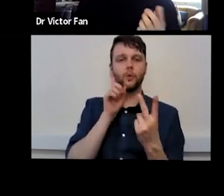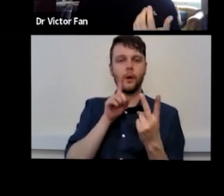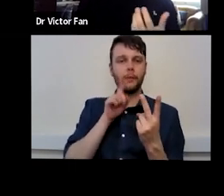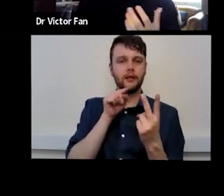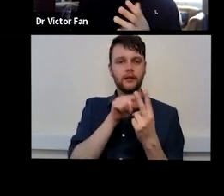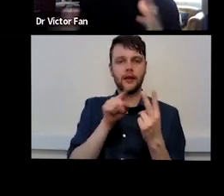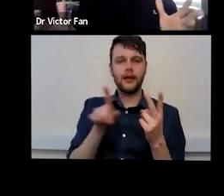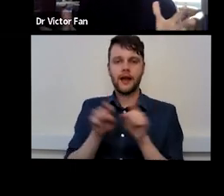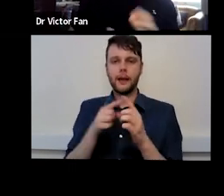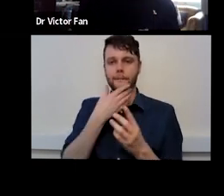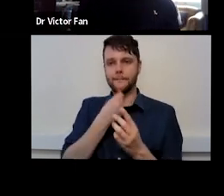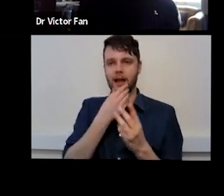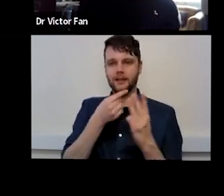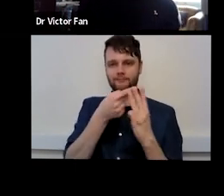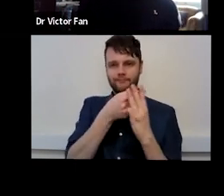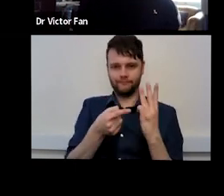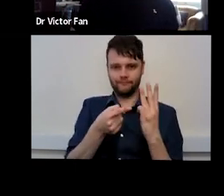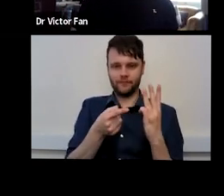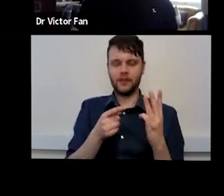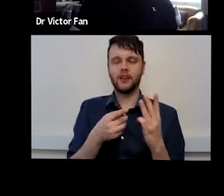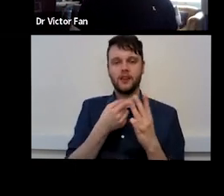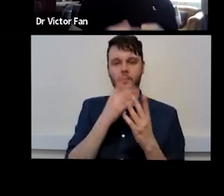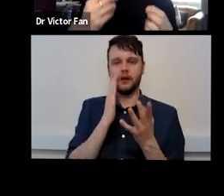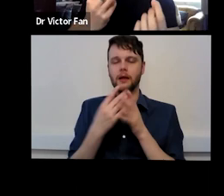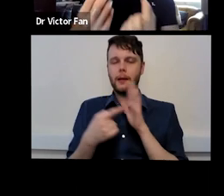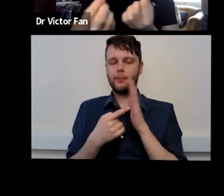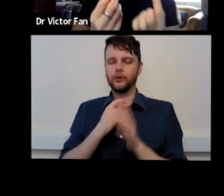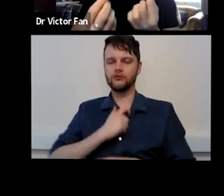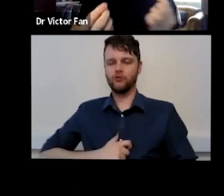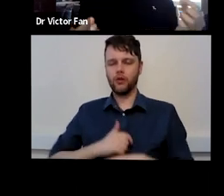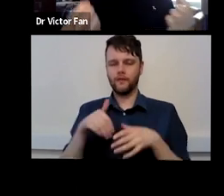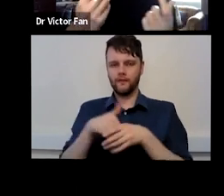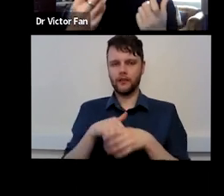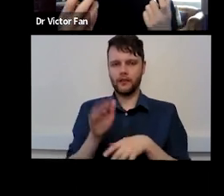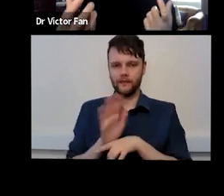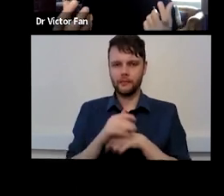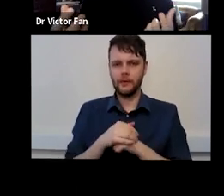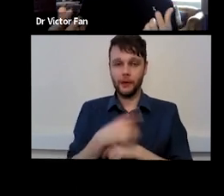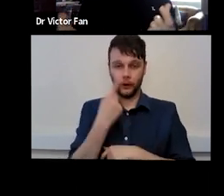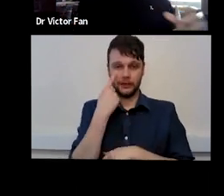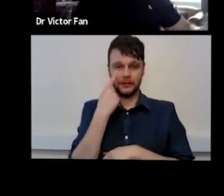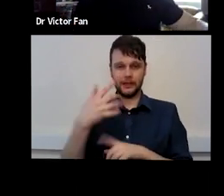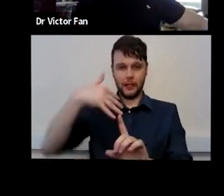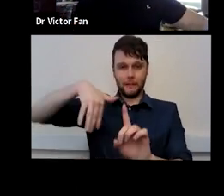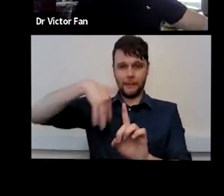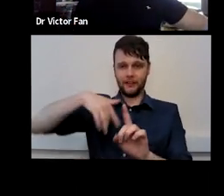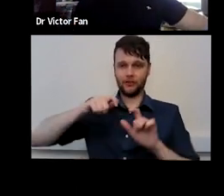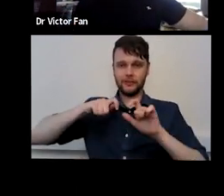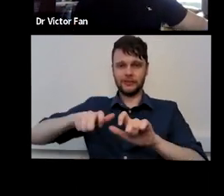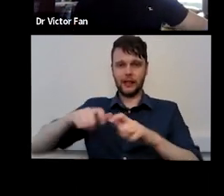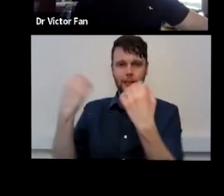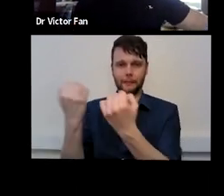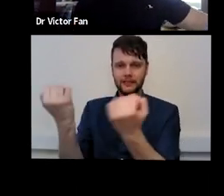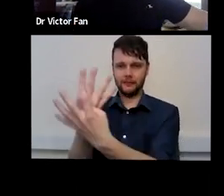a man who will play a very important role in the film. But even in this particular shot, you can see the background being quite